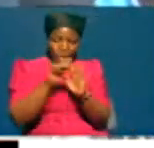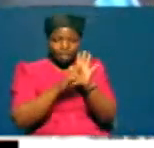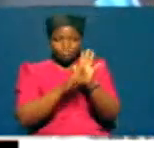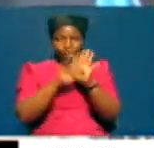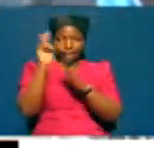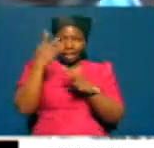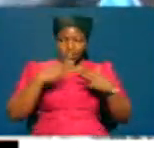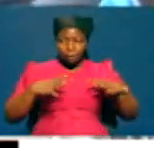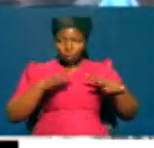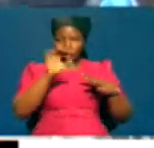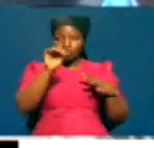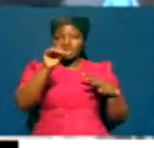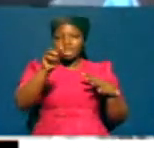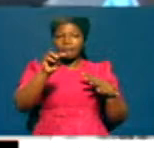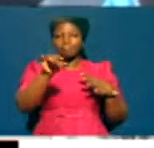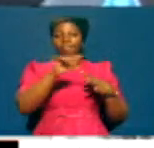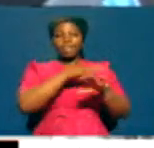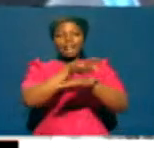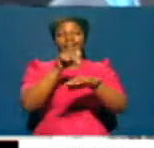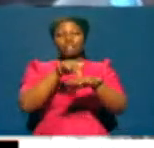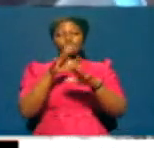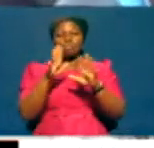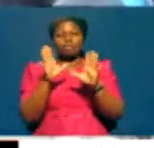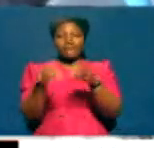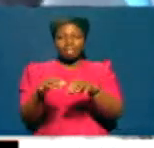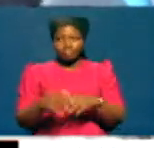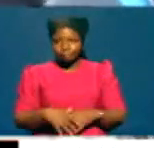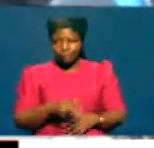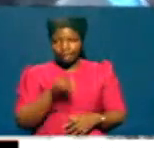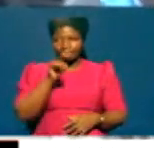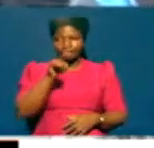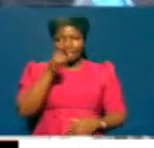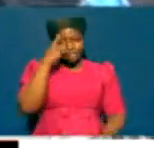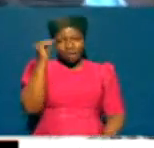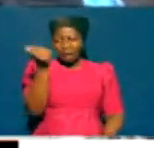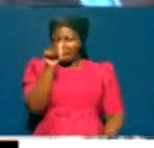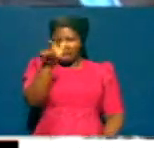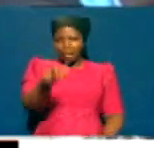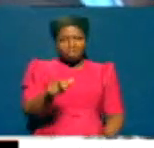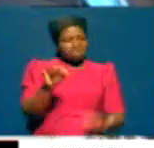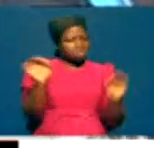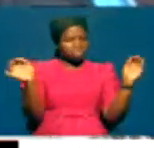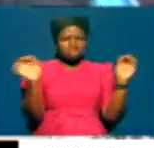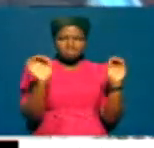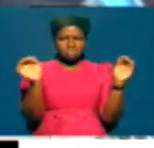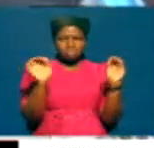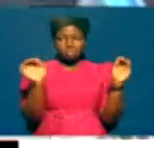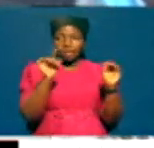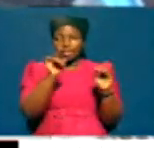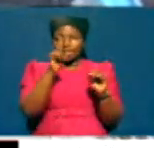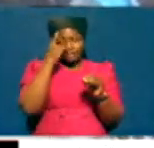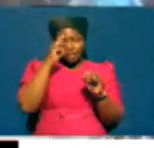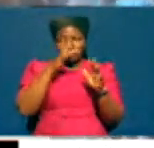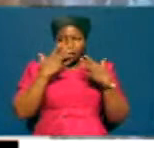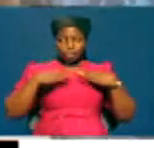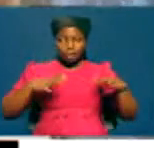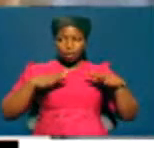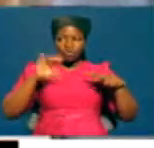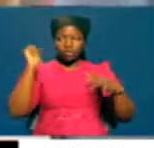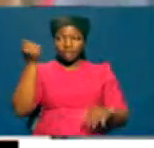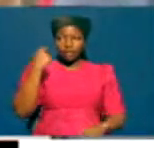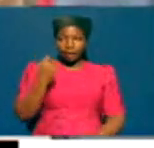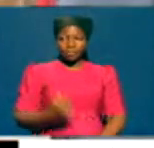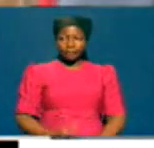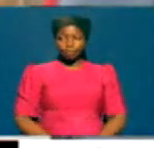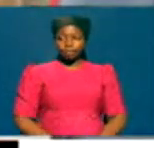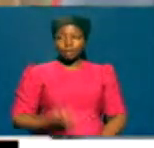ODM is a national party. It does not belong to anybody. It belongs to the people of Kenya. We